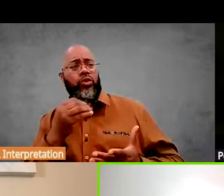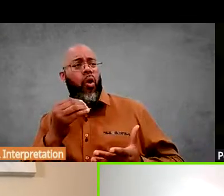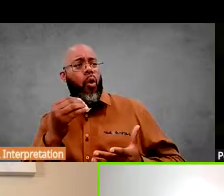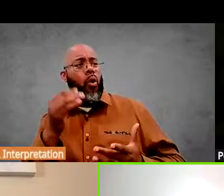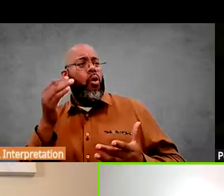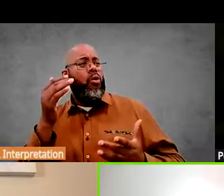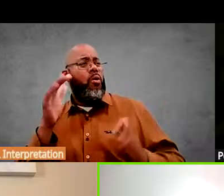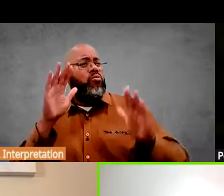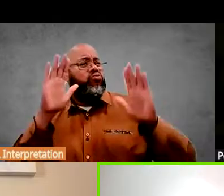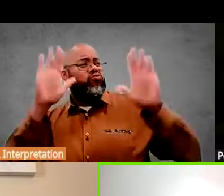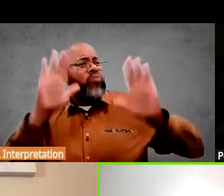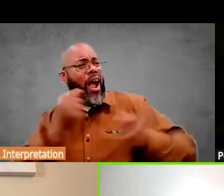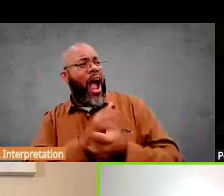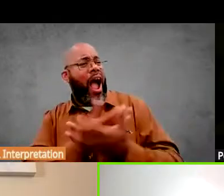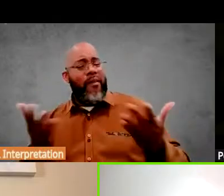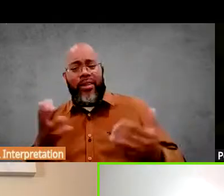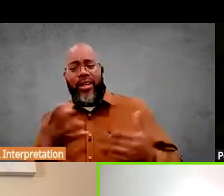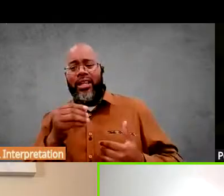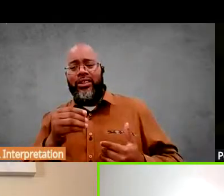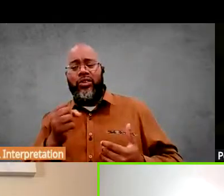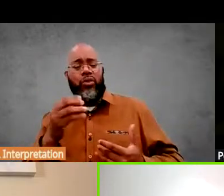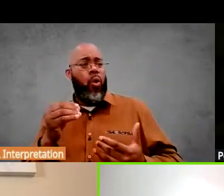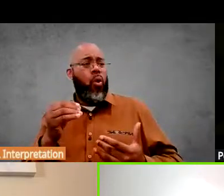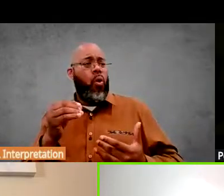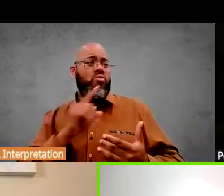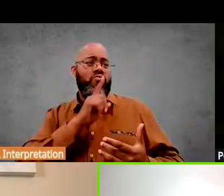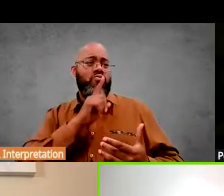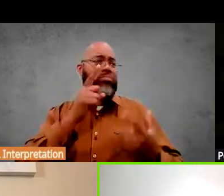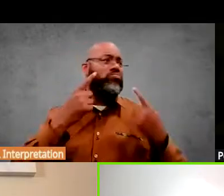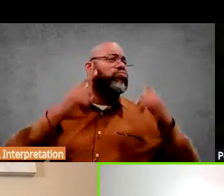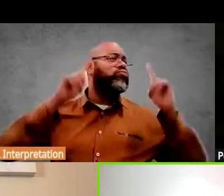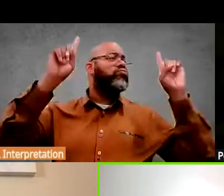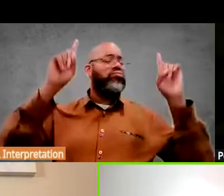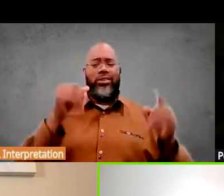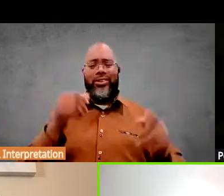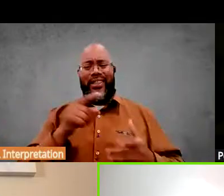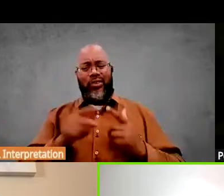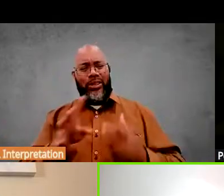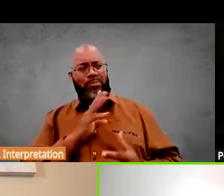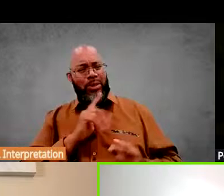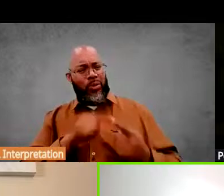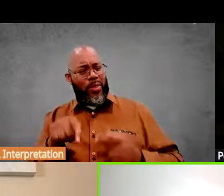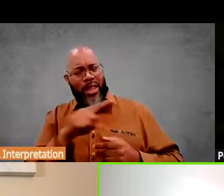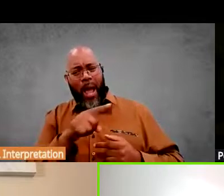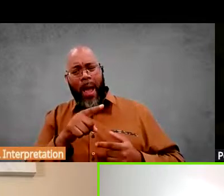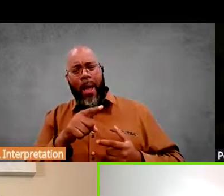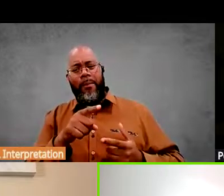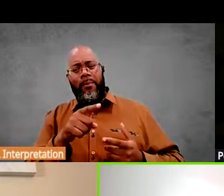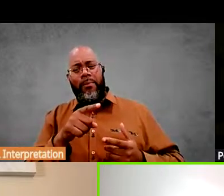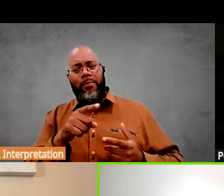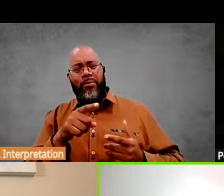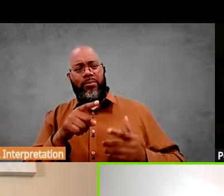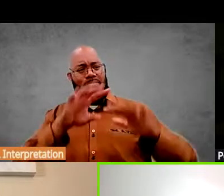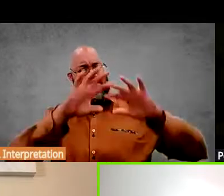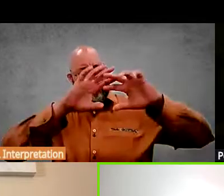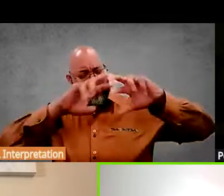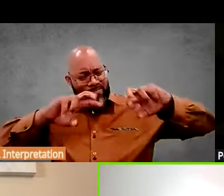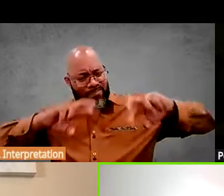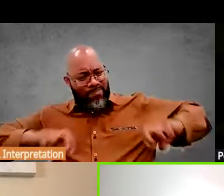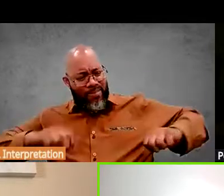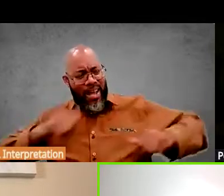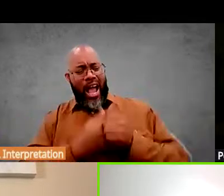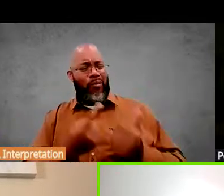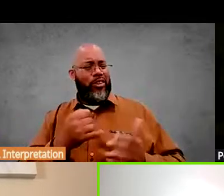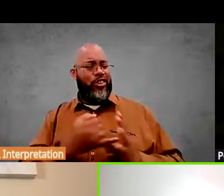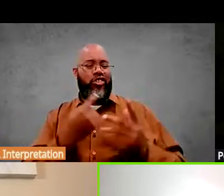at everything and, they are so super accomplished. And then you speak to them and you pull back the layers and everyone is just